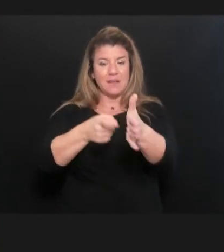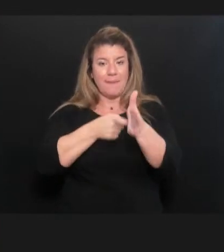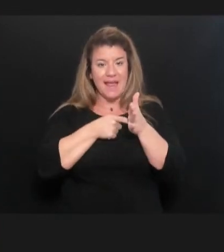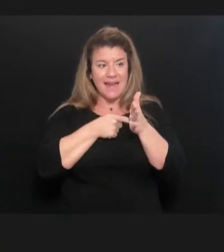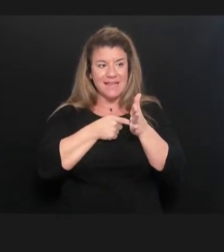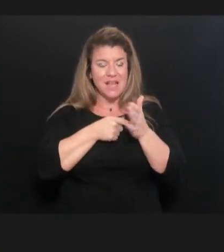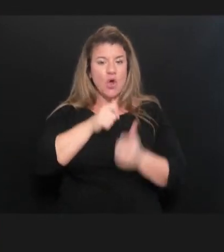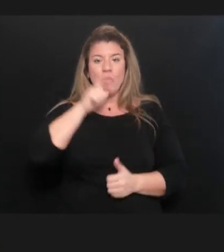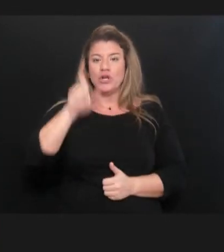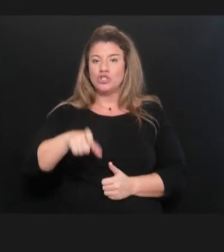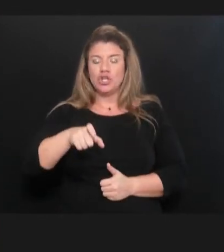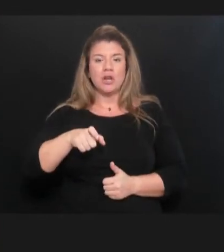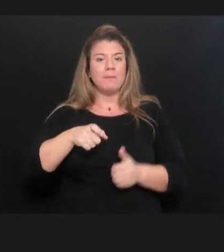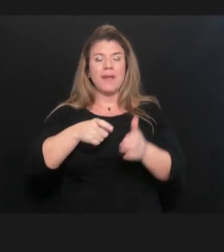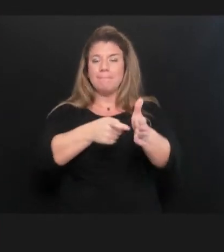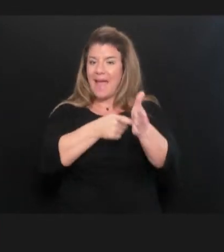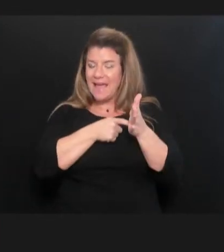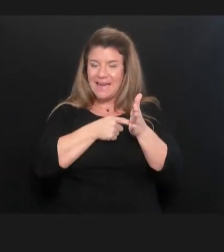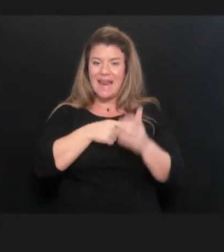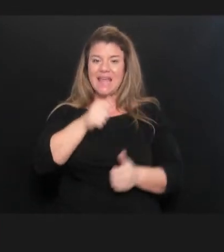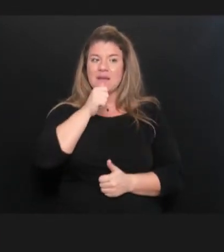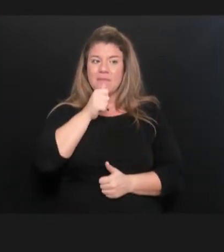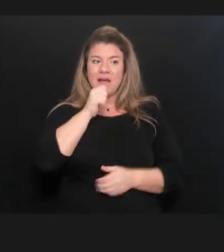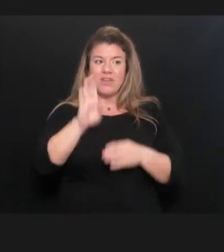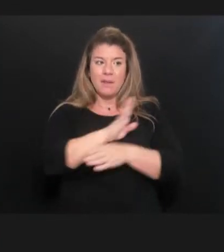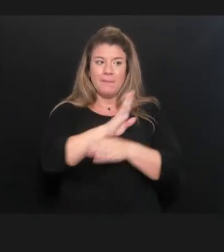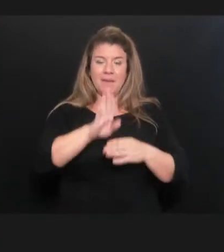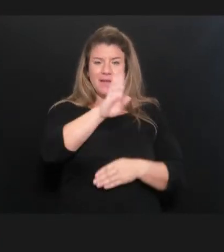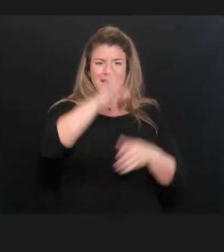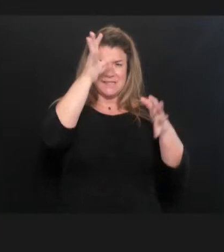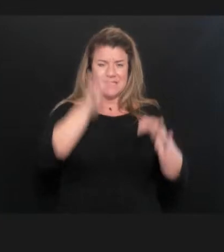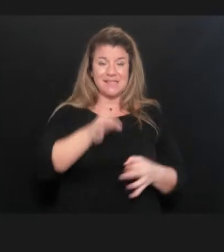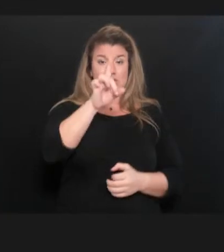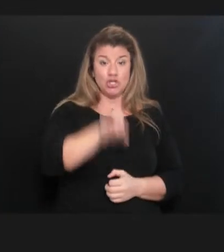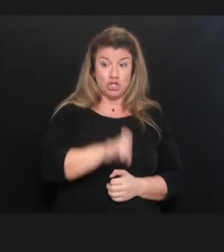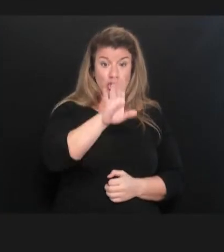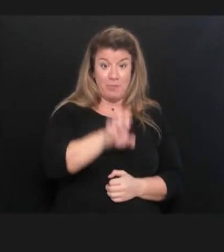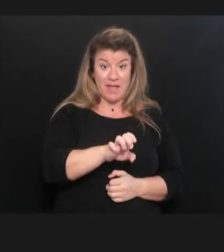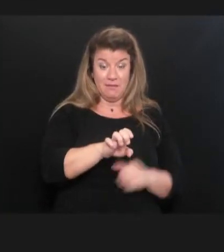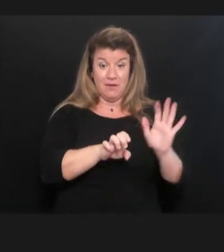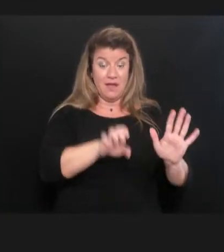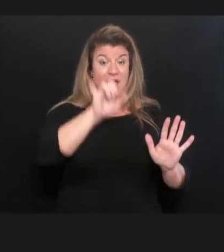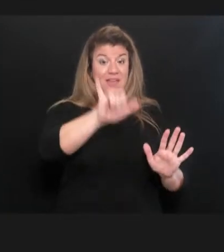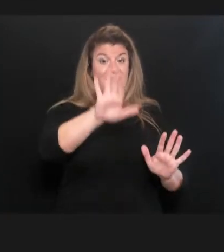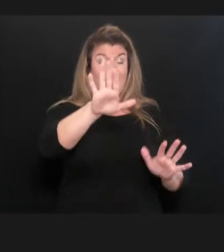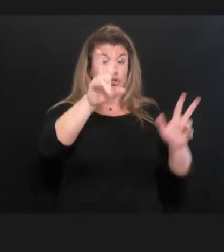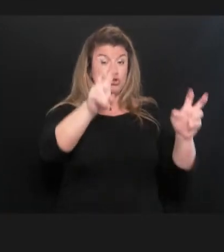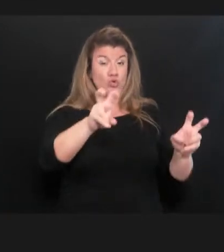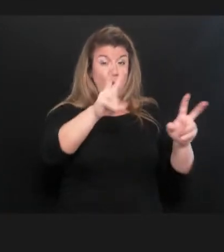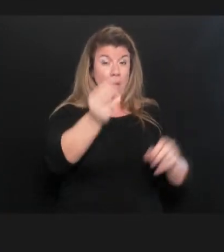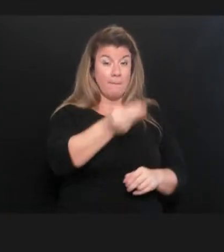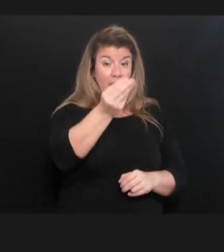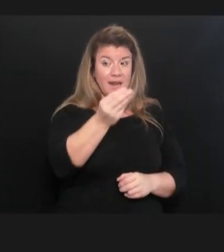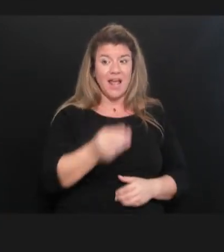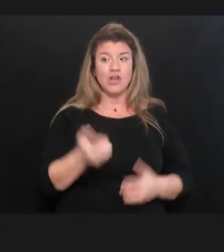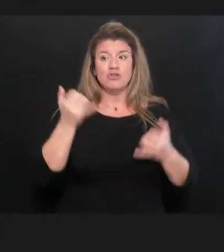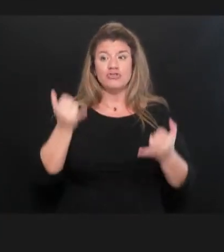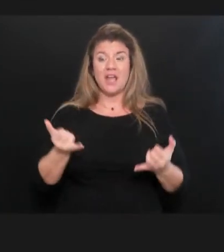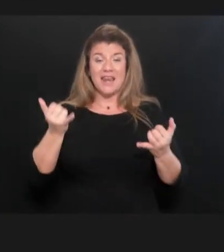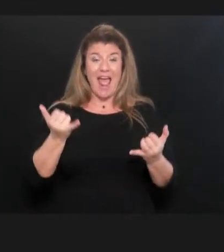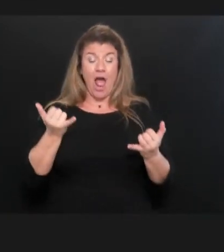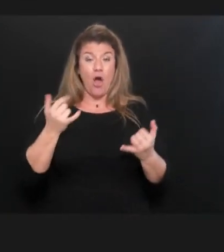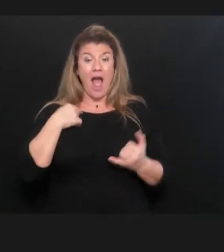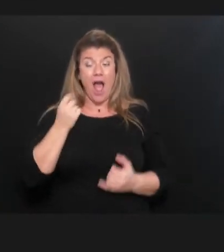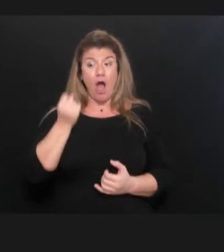be mandating that a private business's decision should be." So that was your quote from Monday. So if I understood what you were saying correct today with